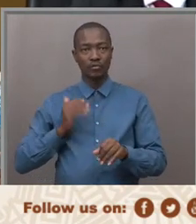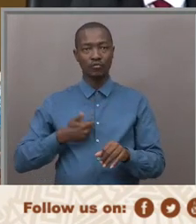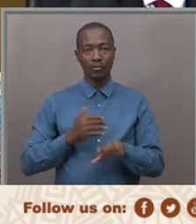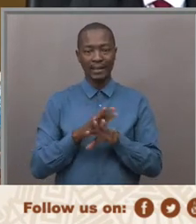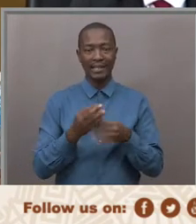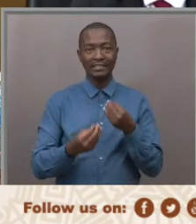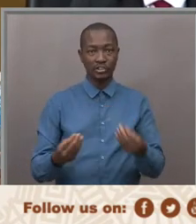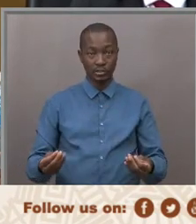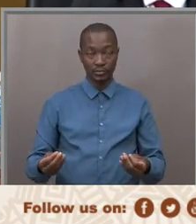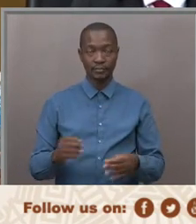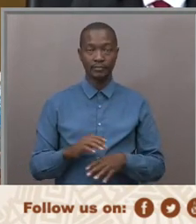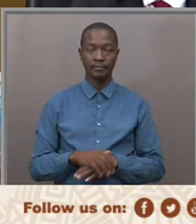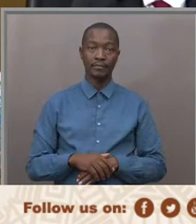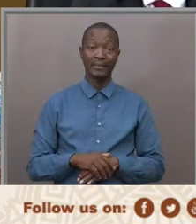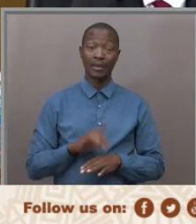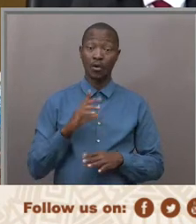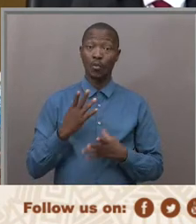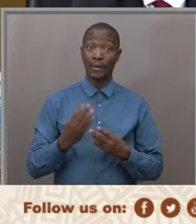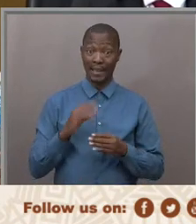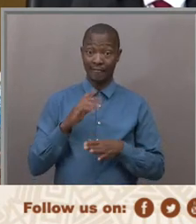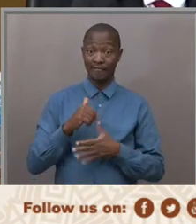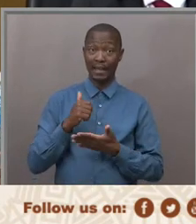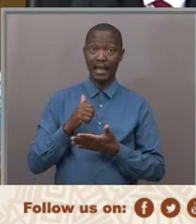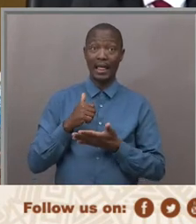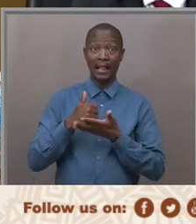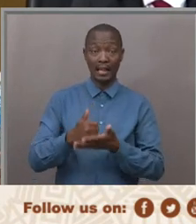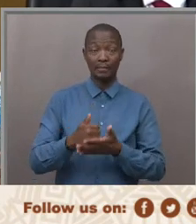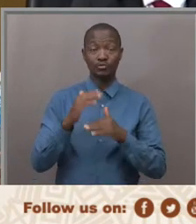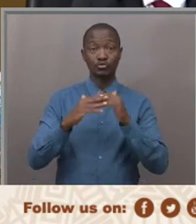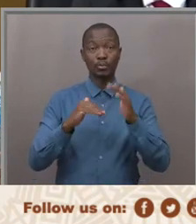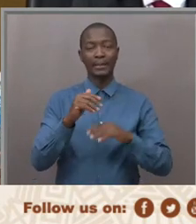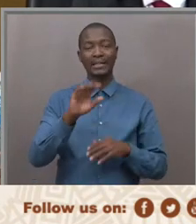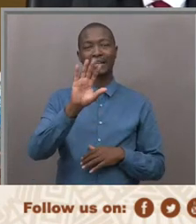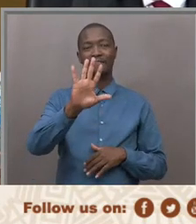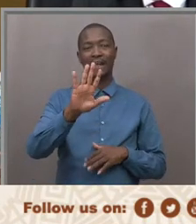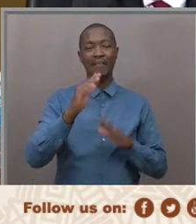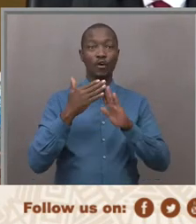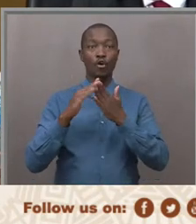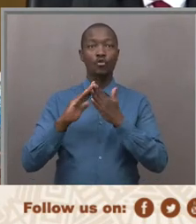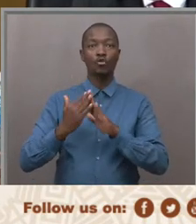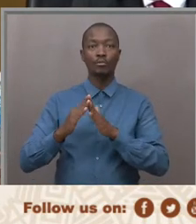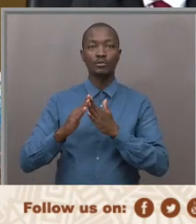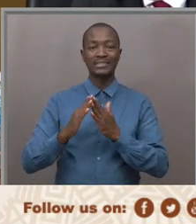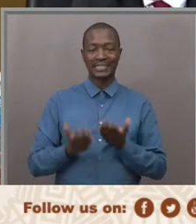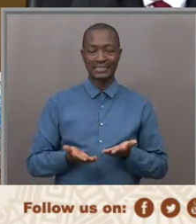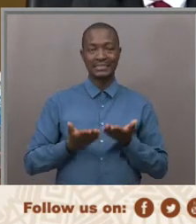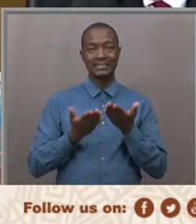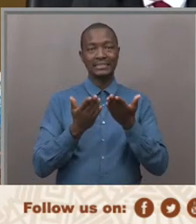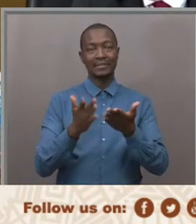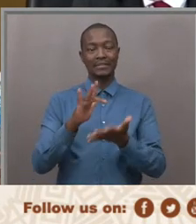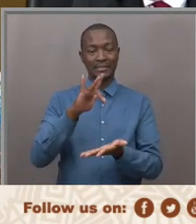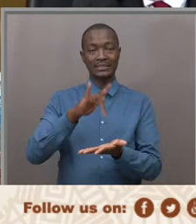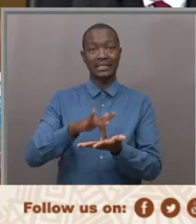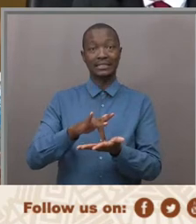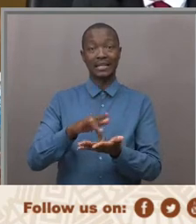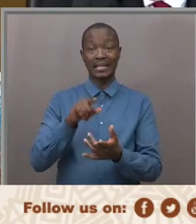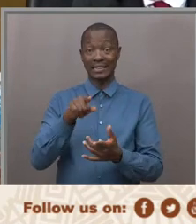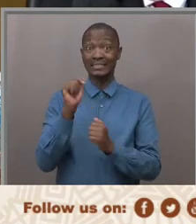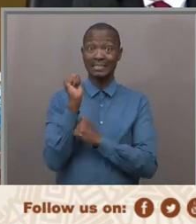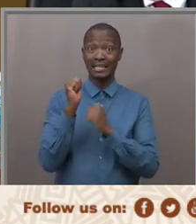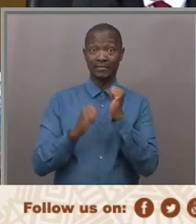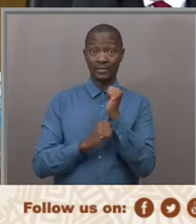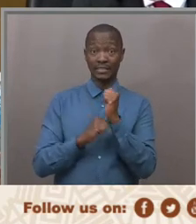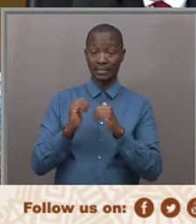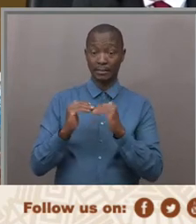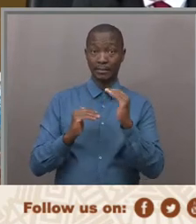have also helped to build for them 5 community service centers. This is the infrastructure built